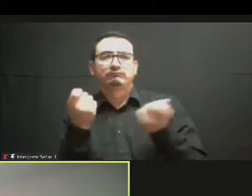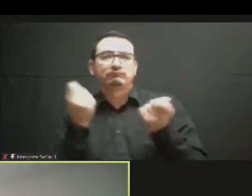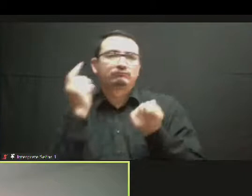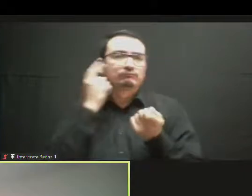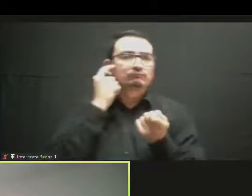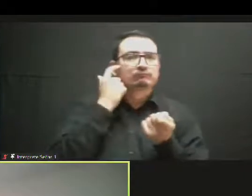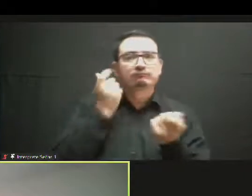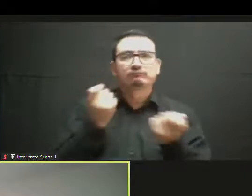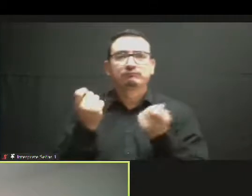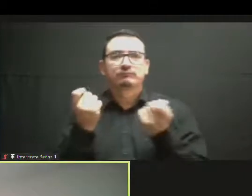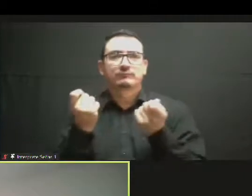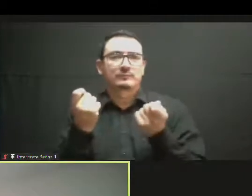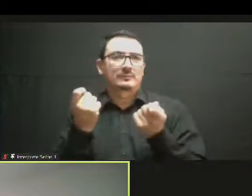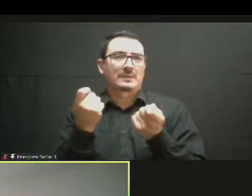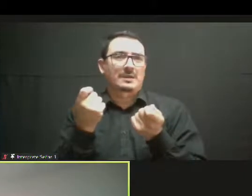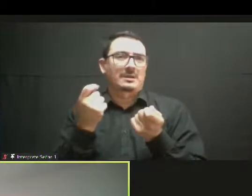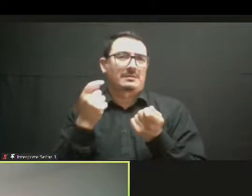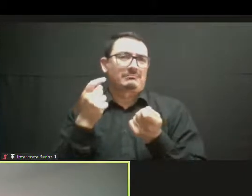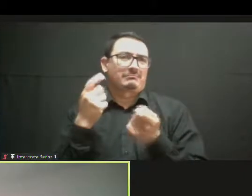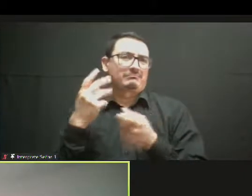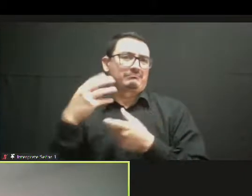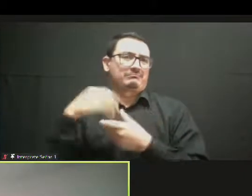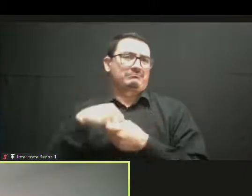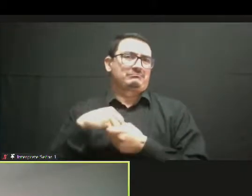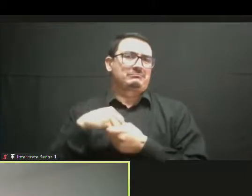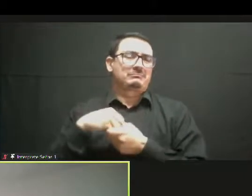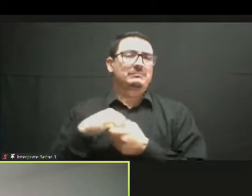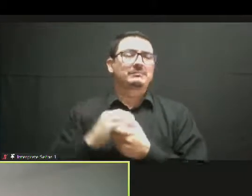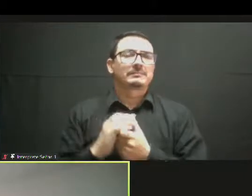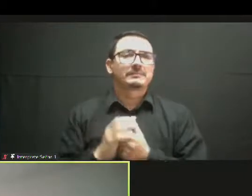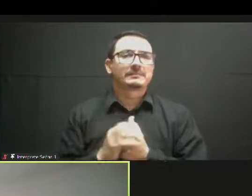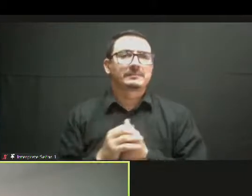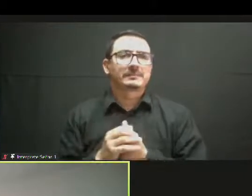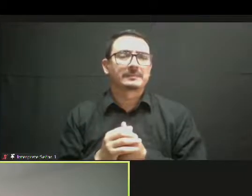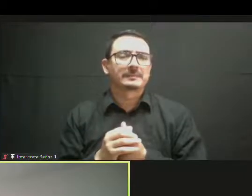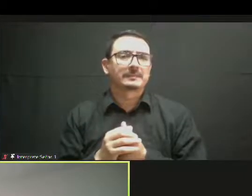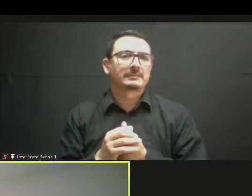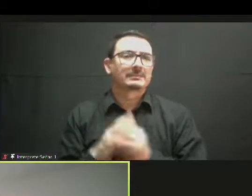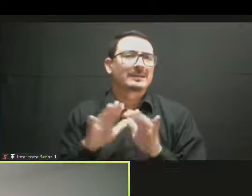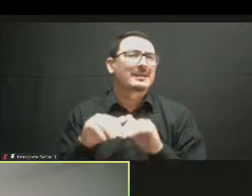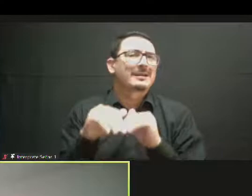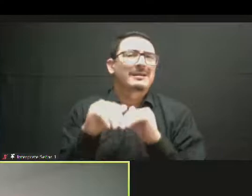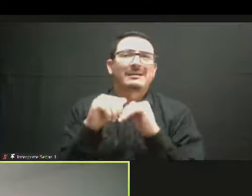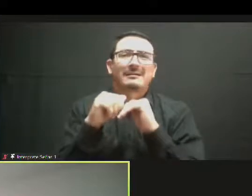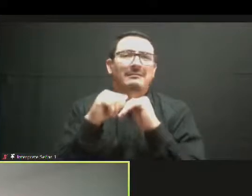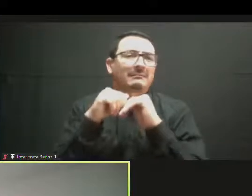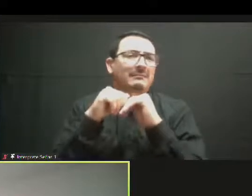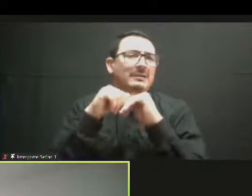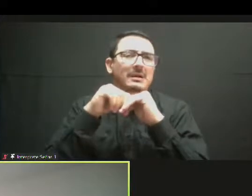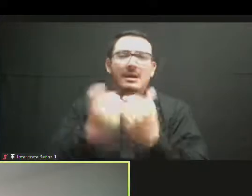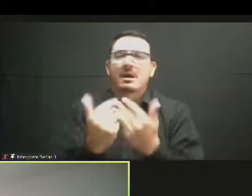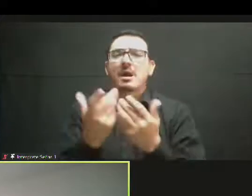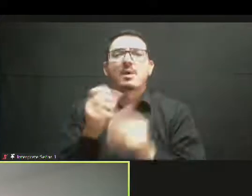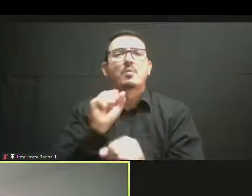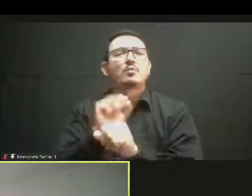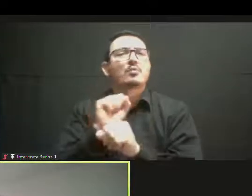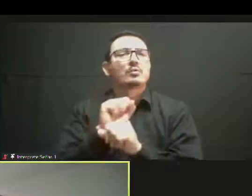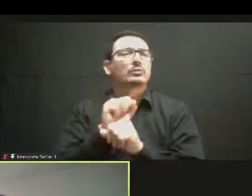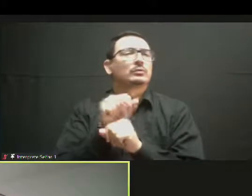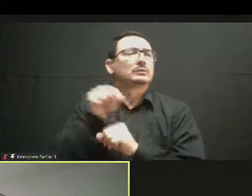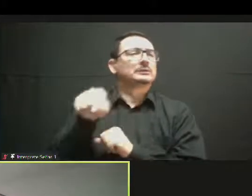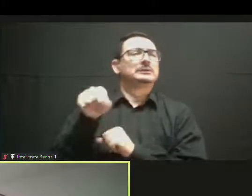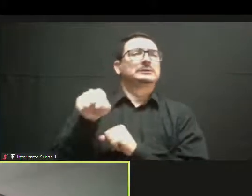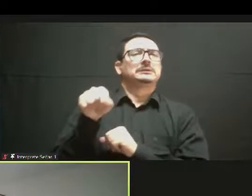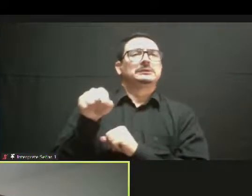that might seem in the most of the cases related to manufacturing, but we have seen over time